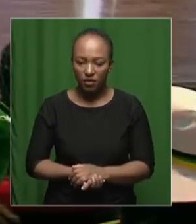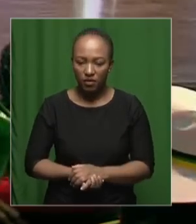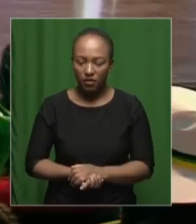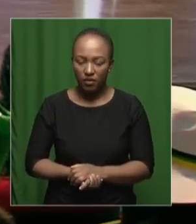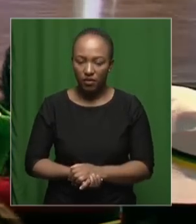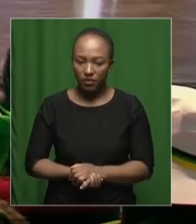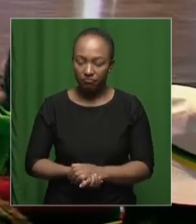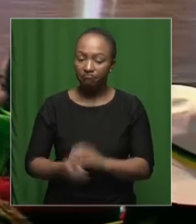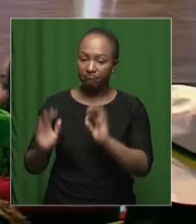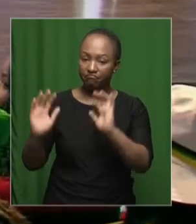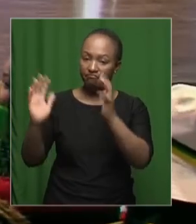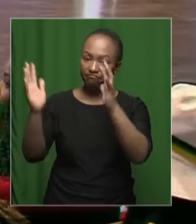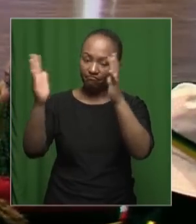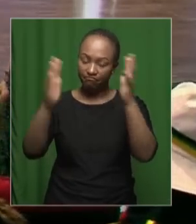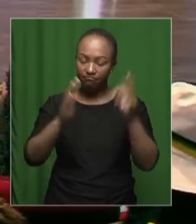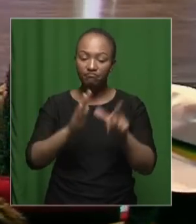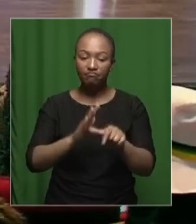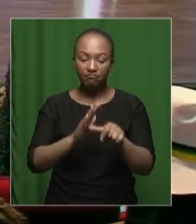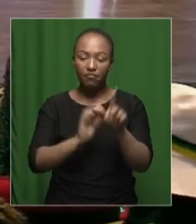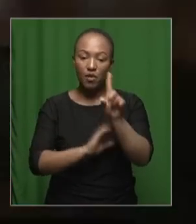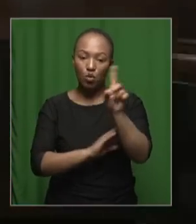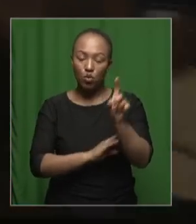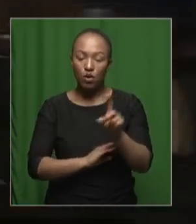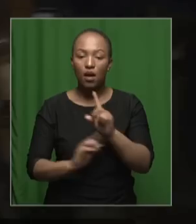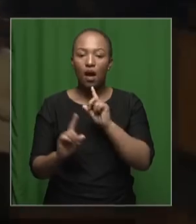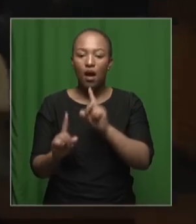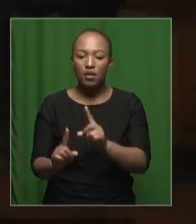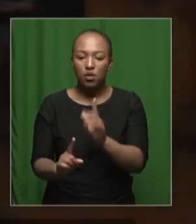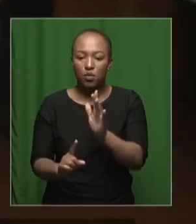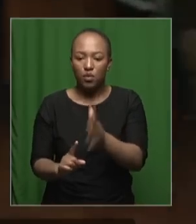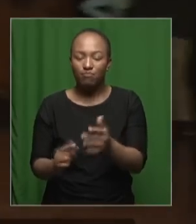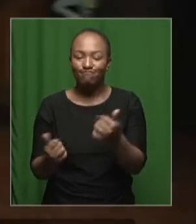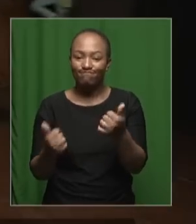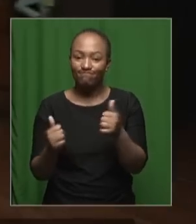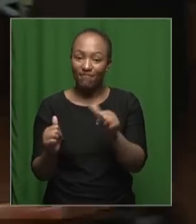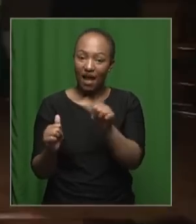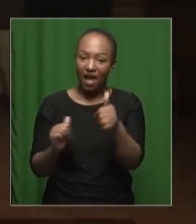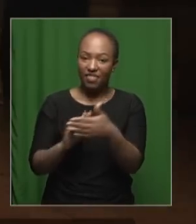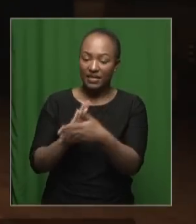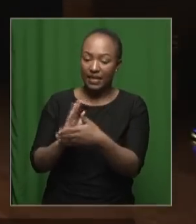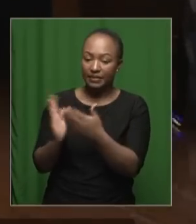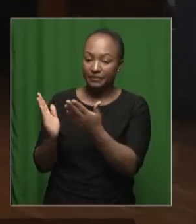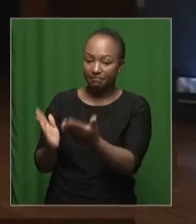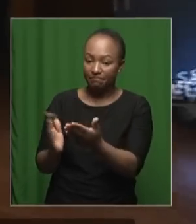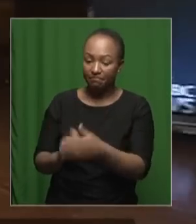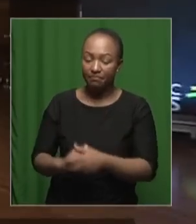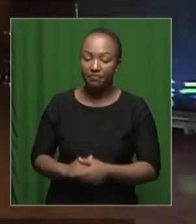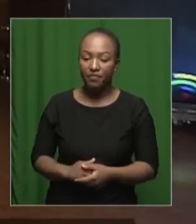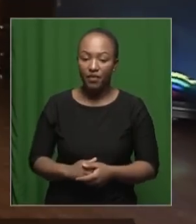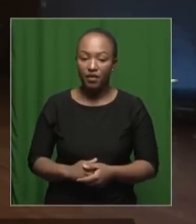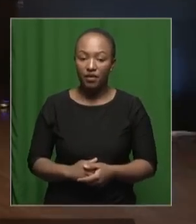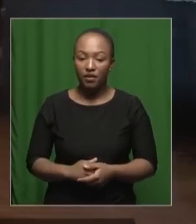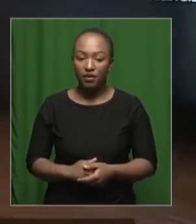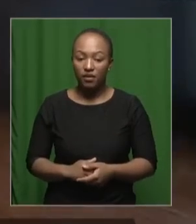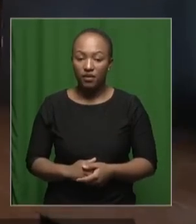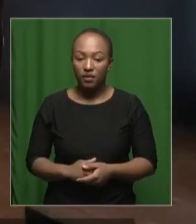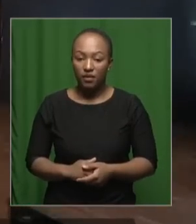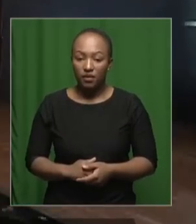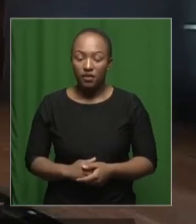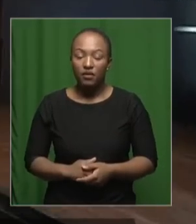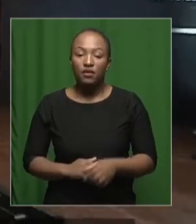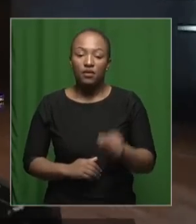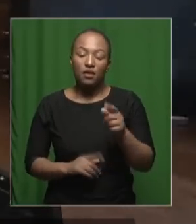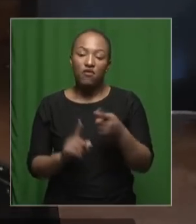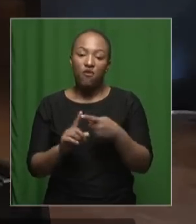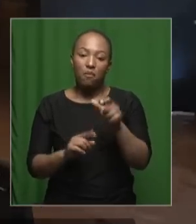Important questions. We're going to get some answers now. Let me go over to the other side. We heard a briefing today as well from the